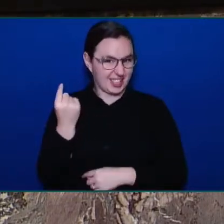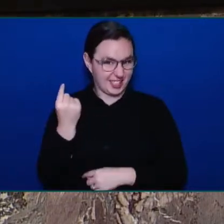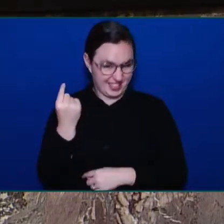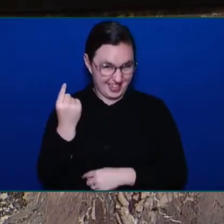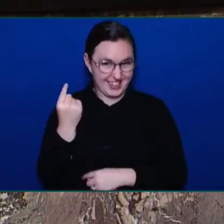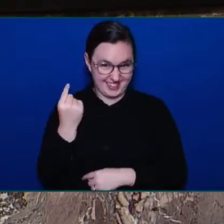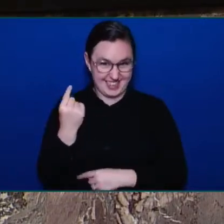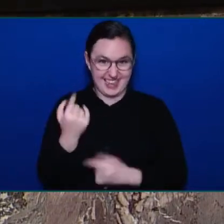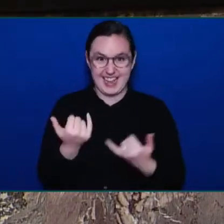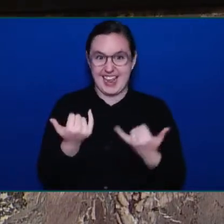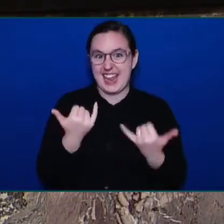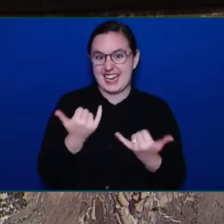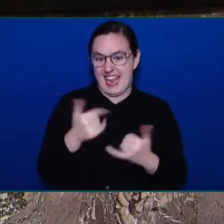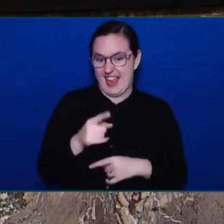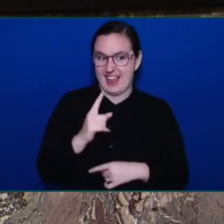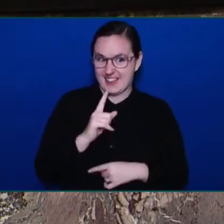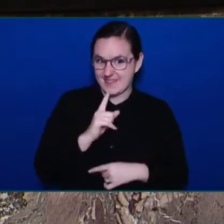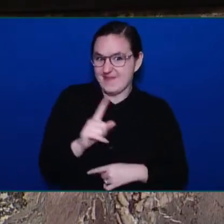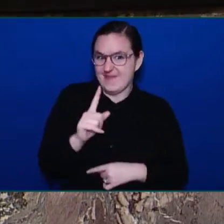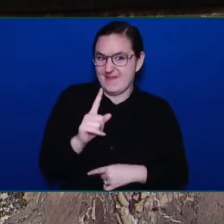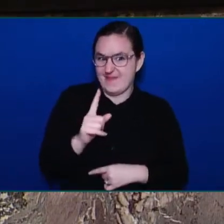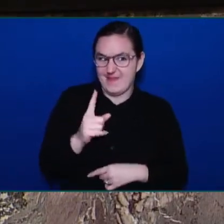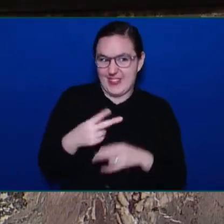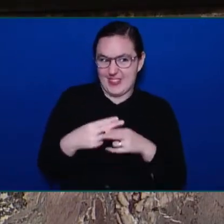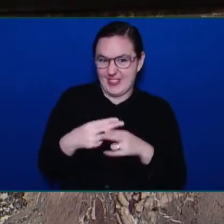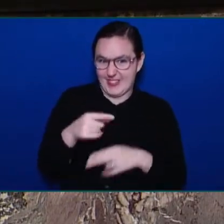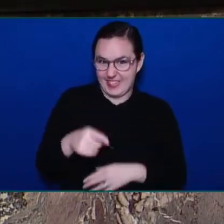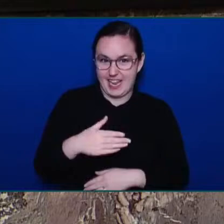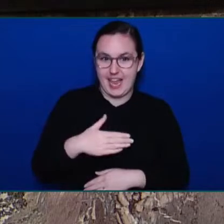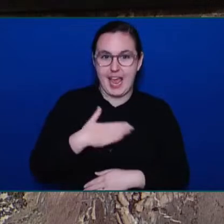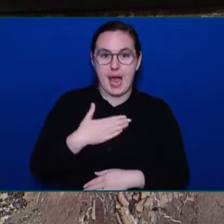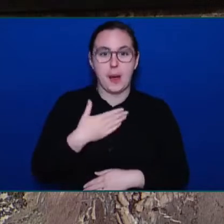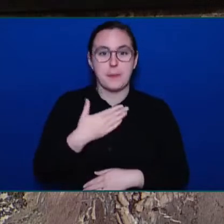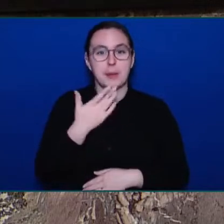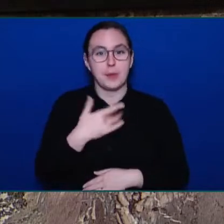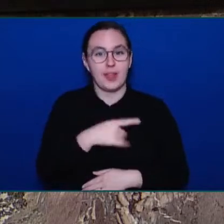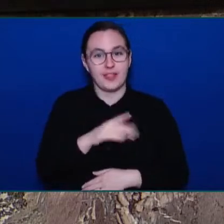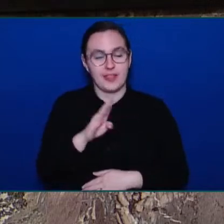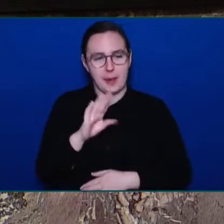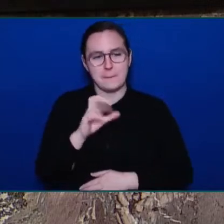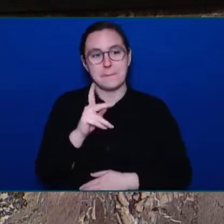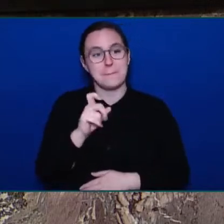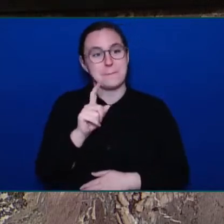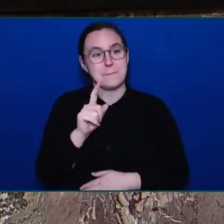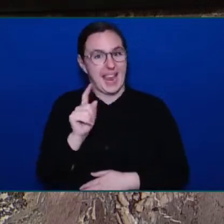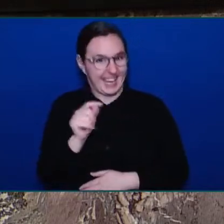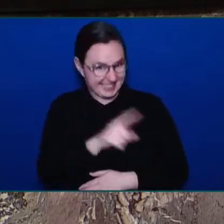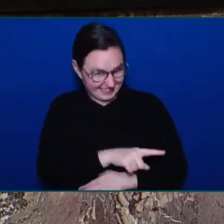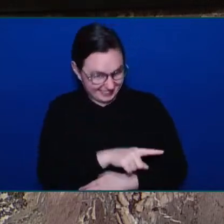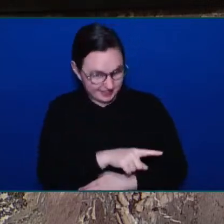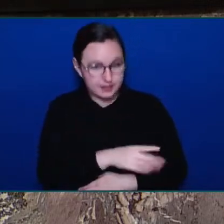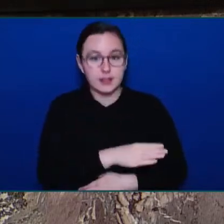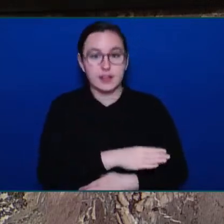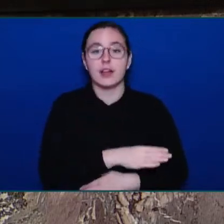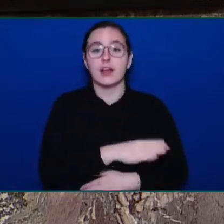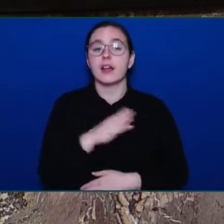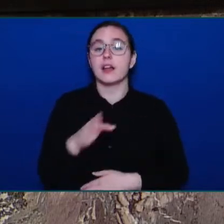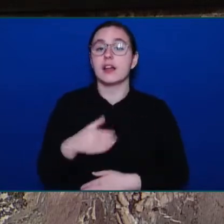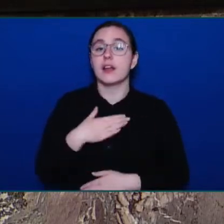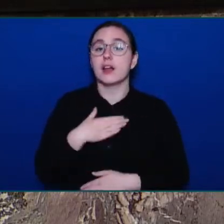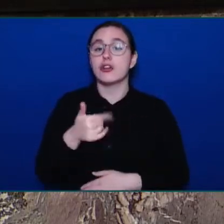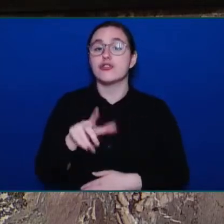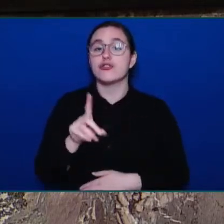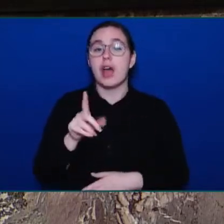a granddaughter who is having a birthday, to Maggie Ray, and also share with Burnaby